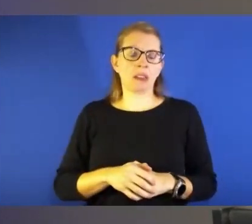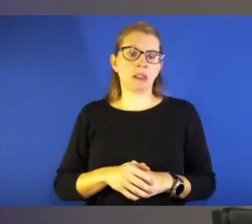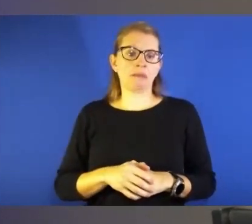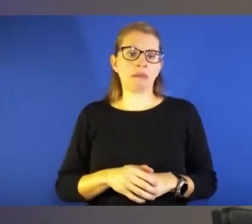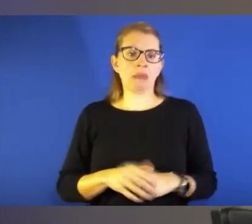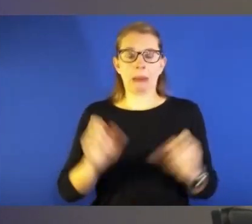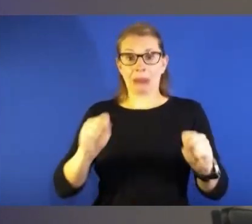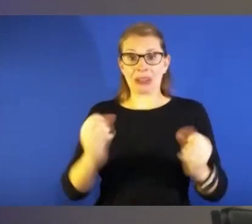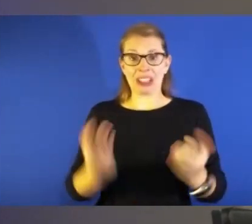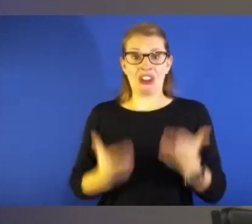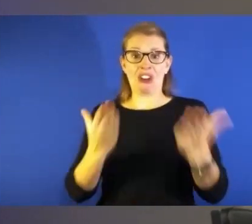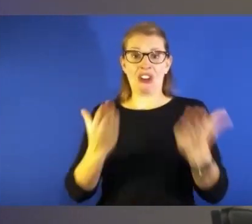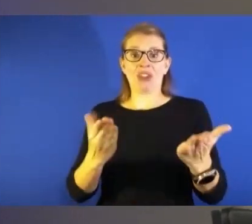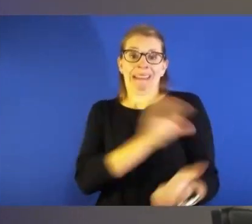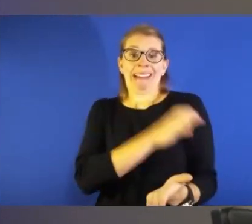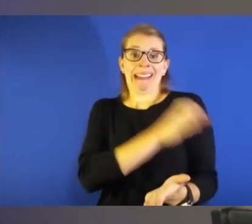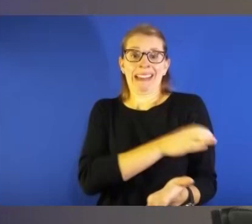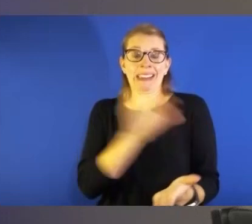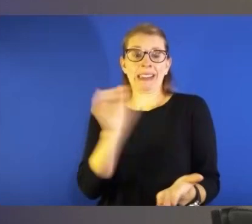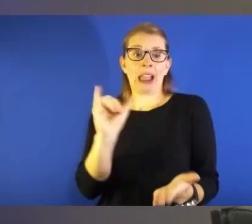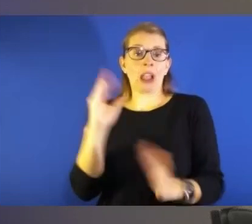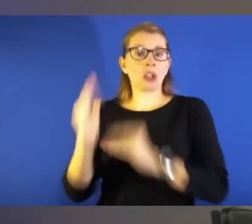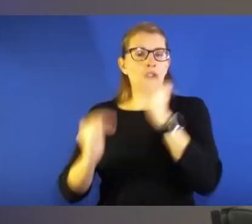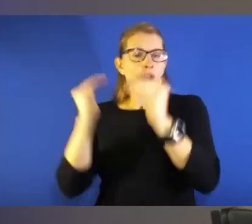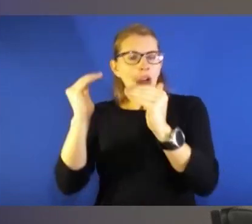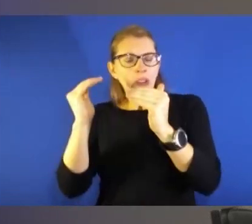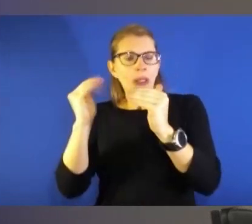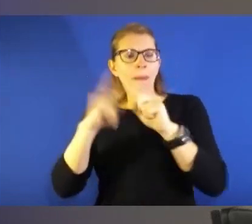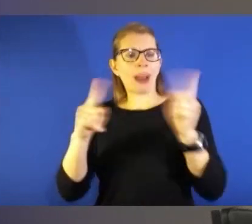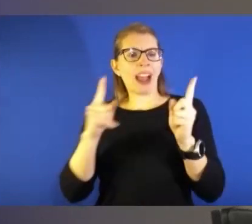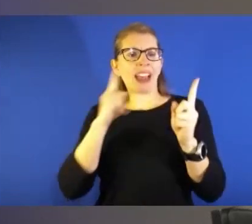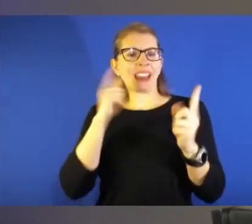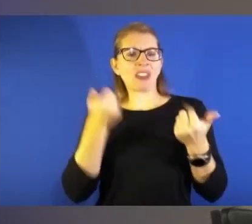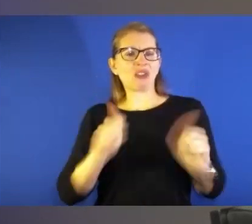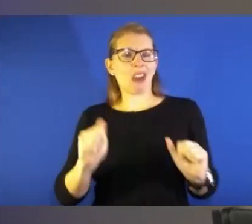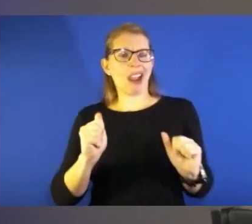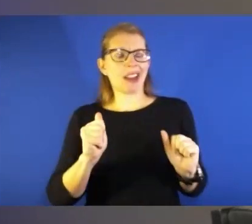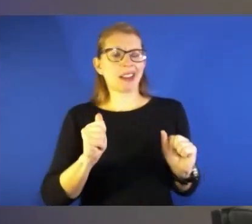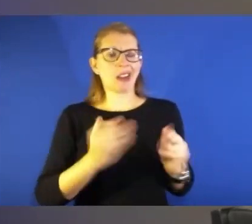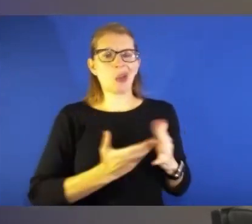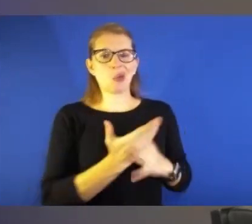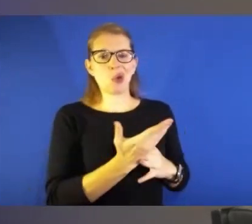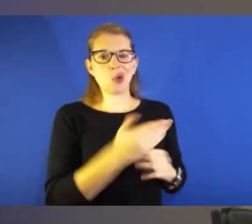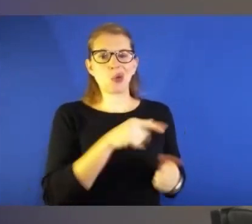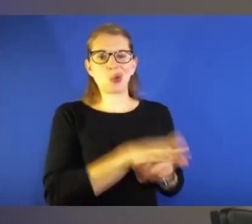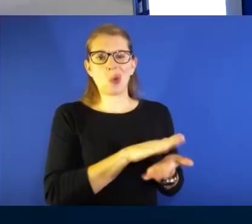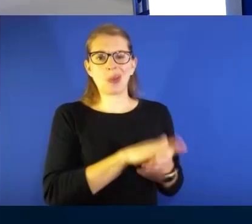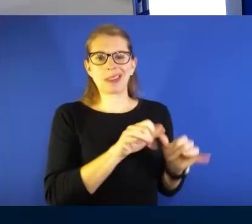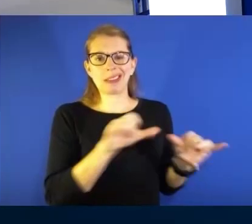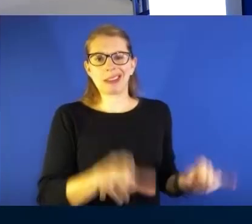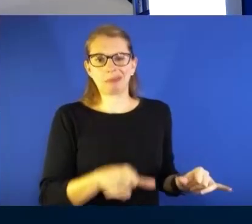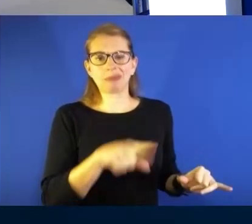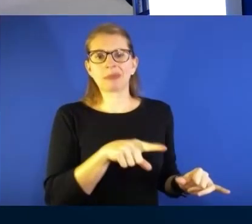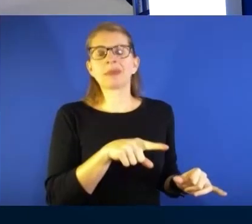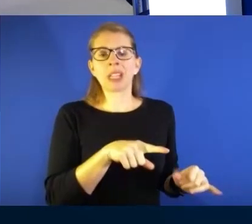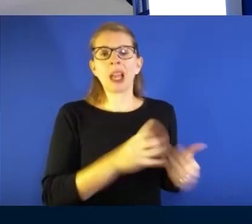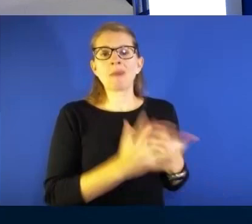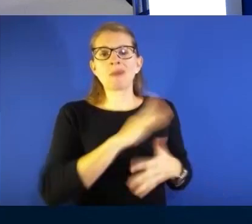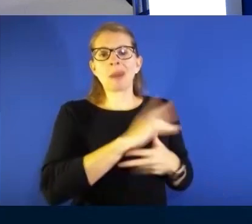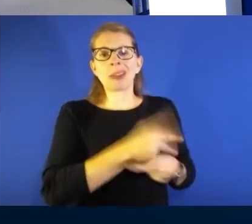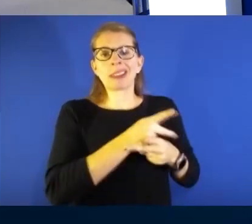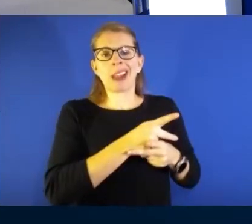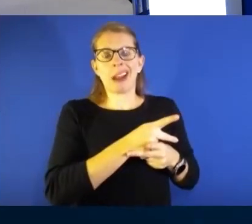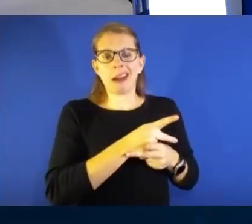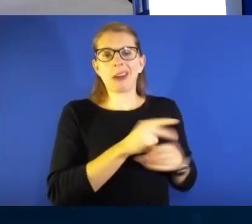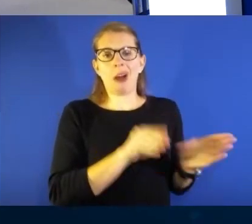offer clinics like they did for adults, but I really think they're going to try and push them through the school systems and the primary care offices. Yeah, and I think, again,